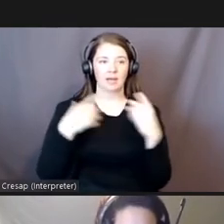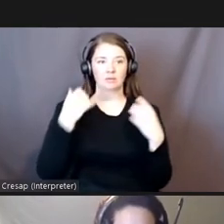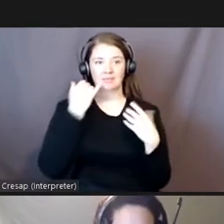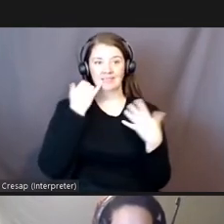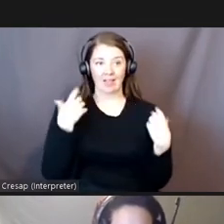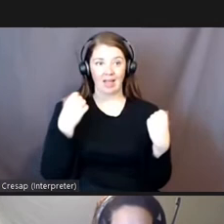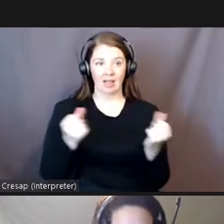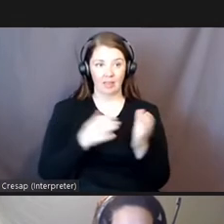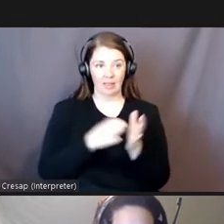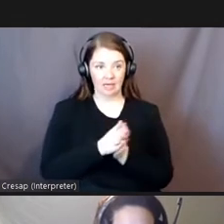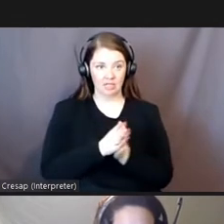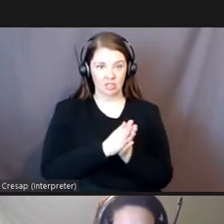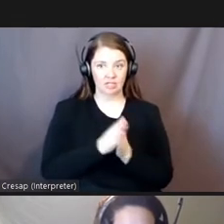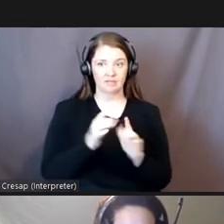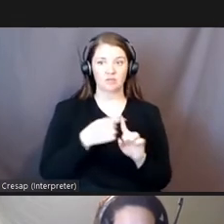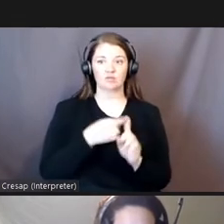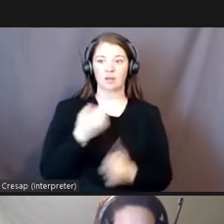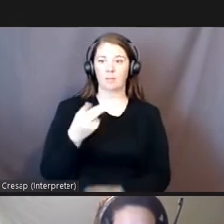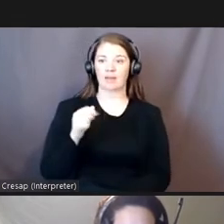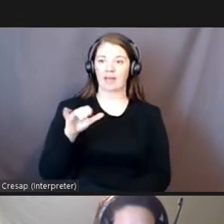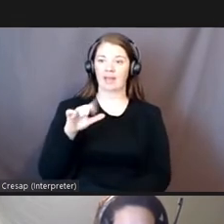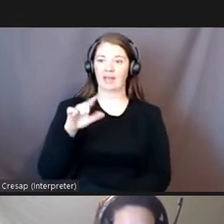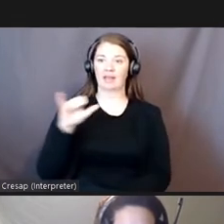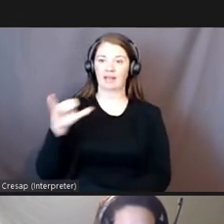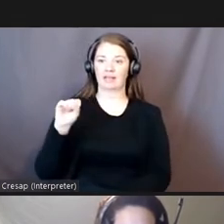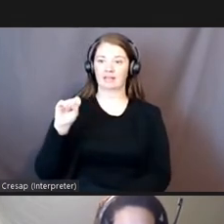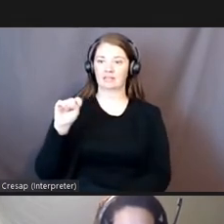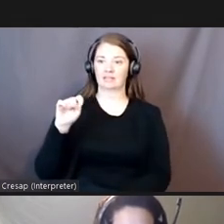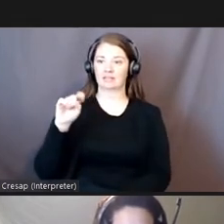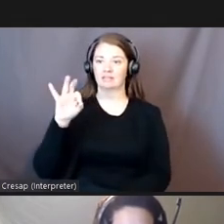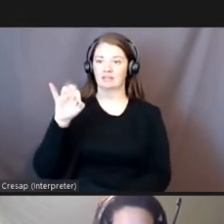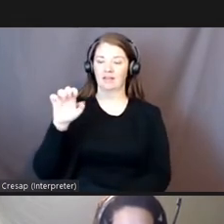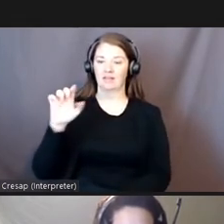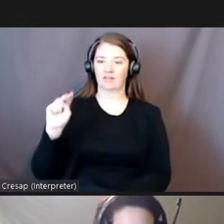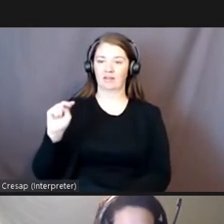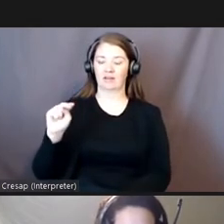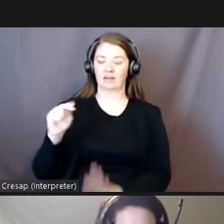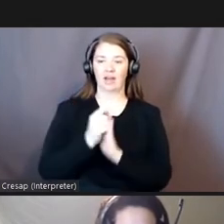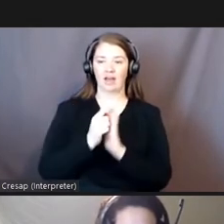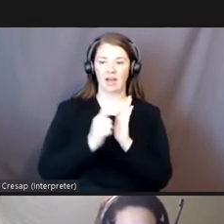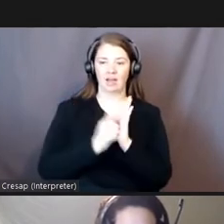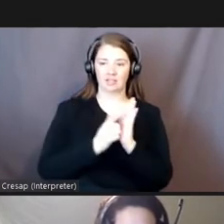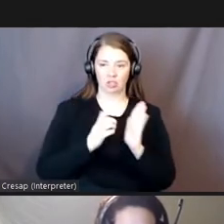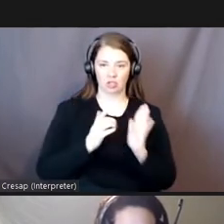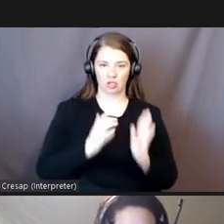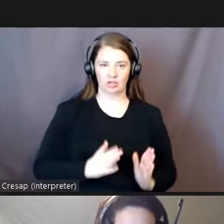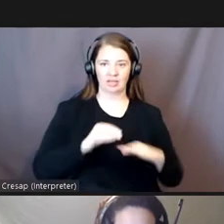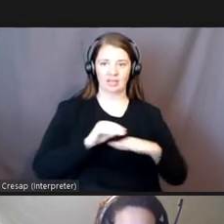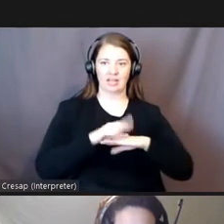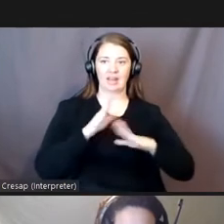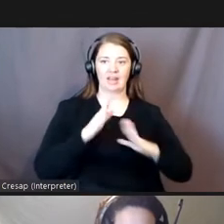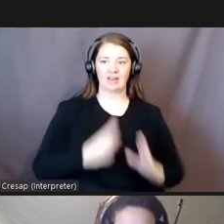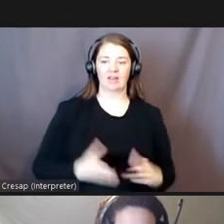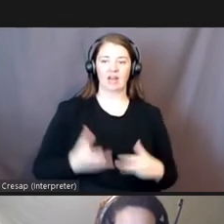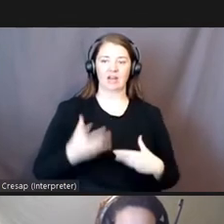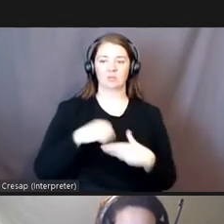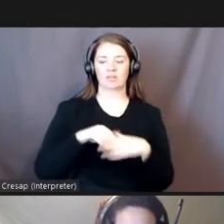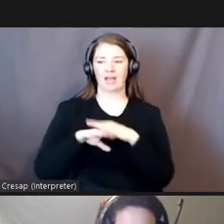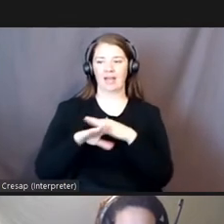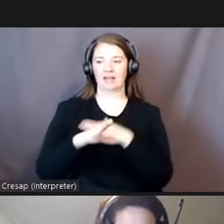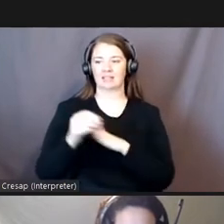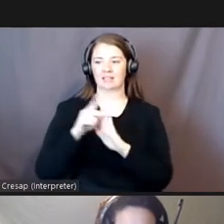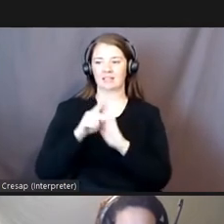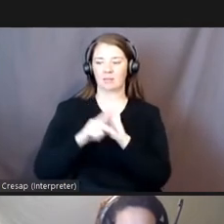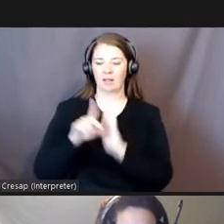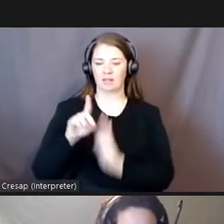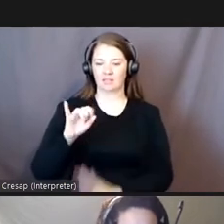topic, from Haley Steffen, the Attorney Advisor of Telecommunications Access and Policy Division. Now that's with